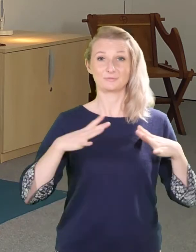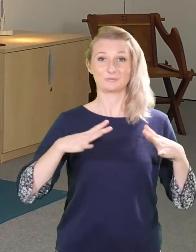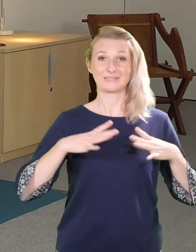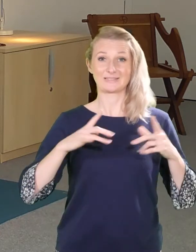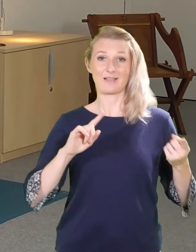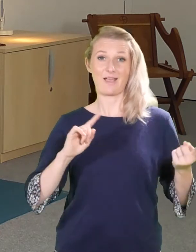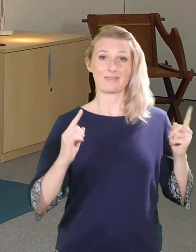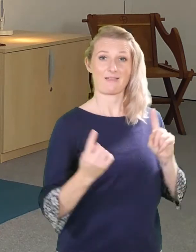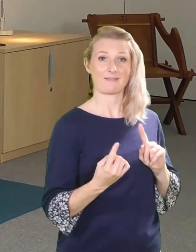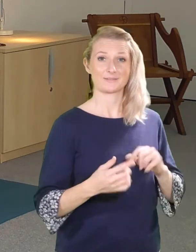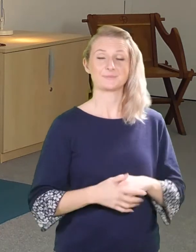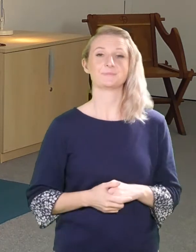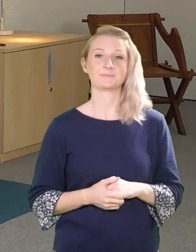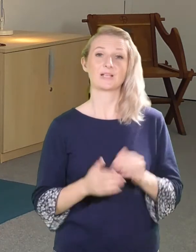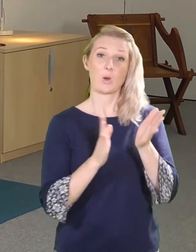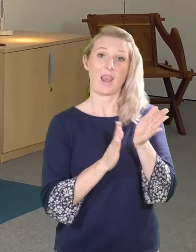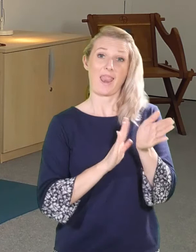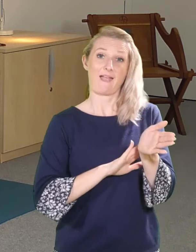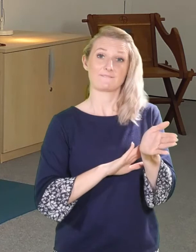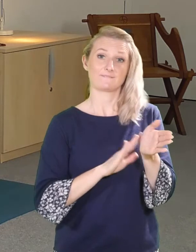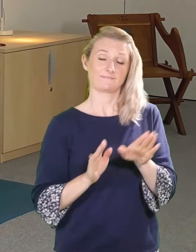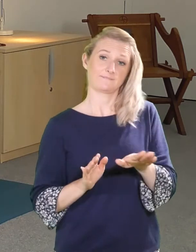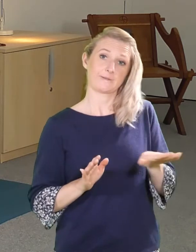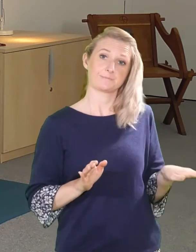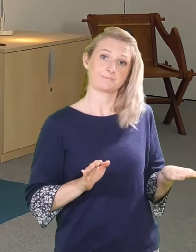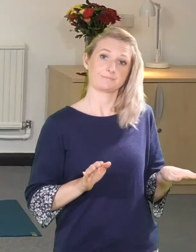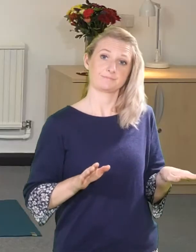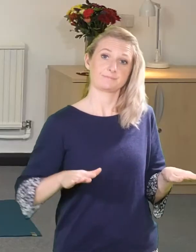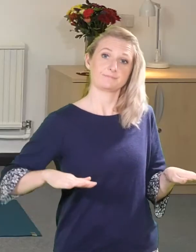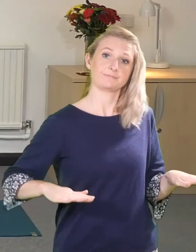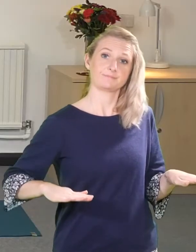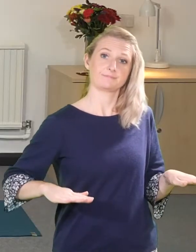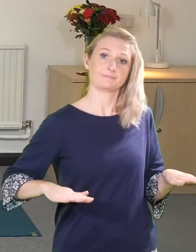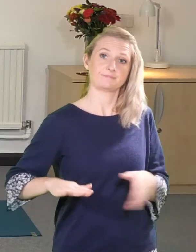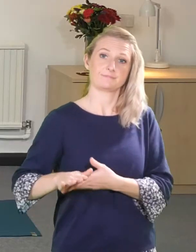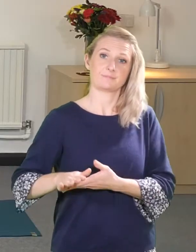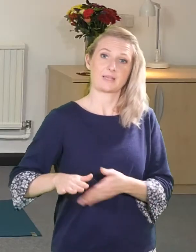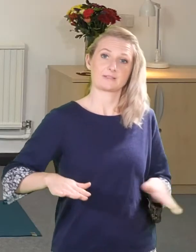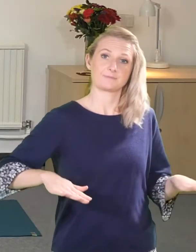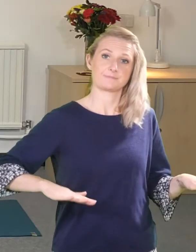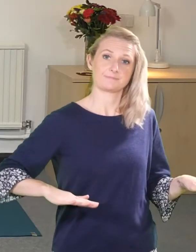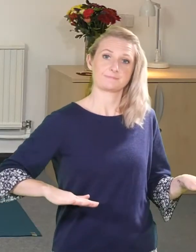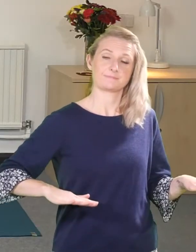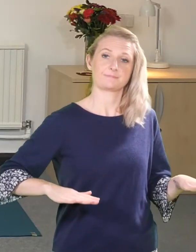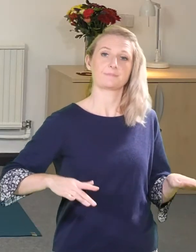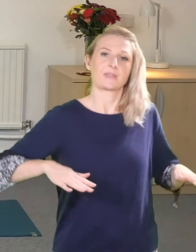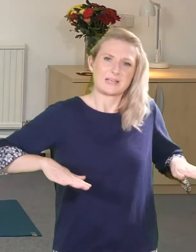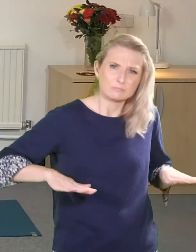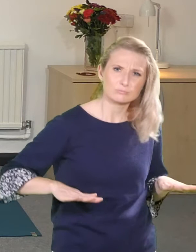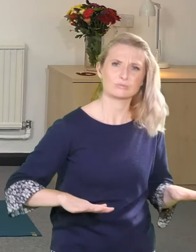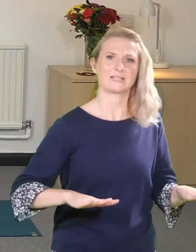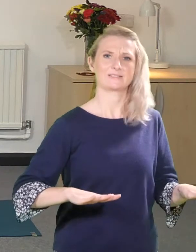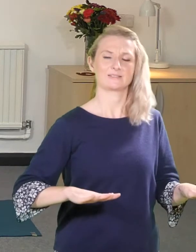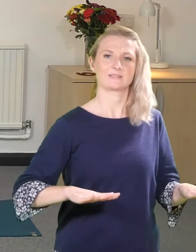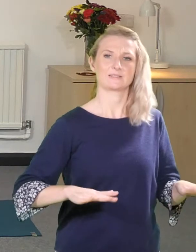side. So the left foot turns out to the side, the right heel turns back. Press down through the feet. Notice how